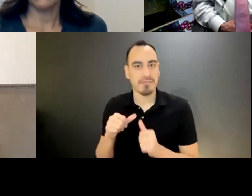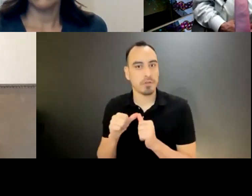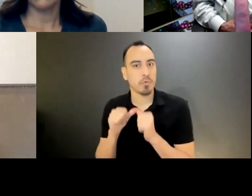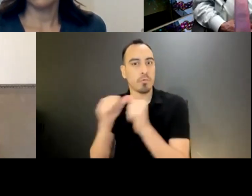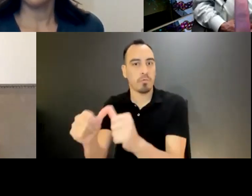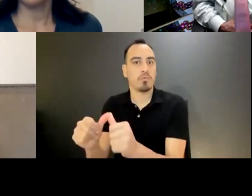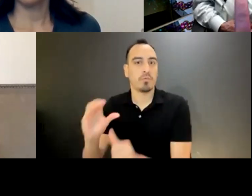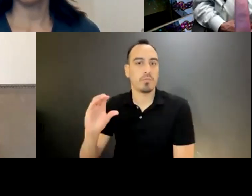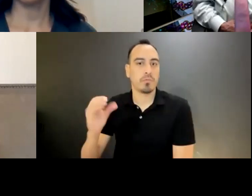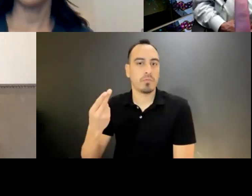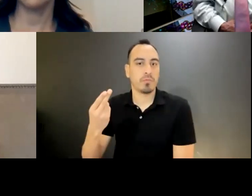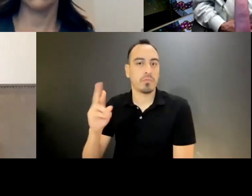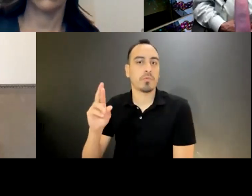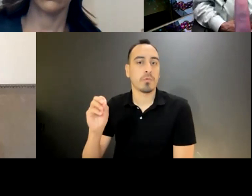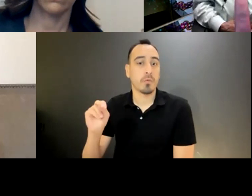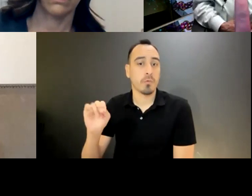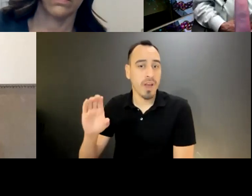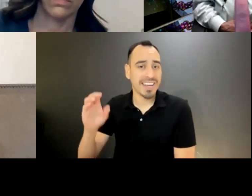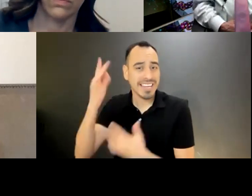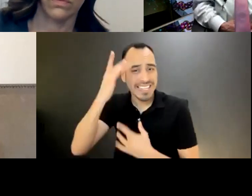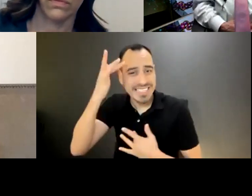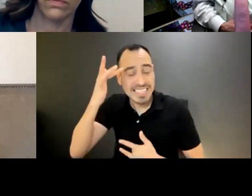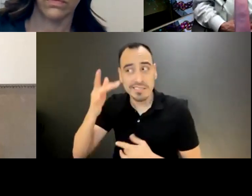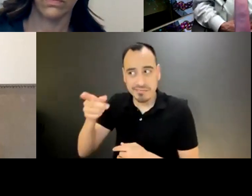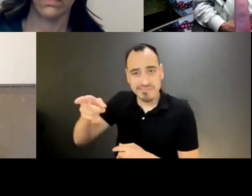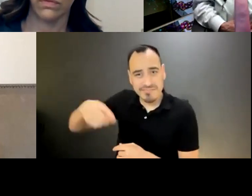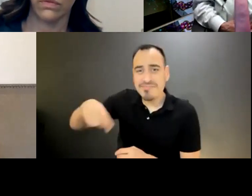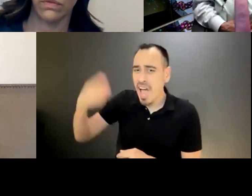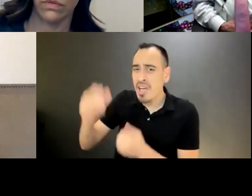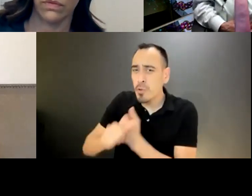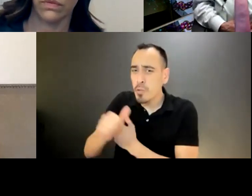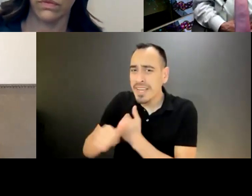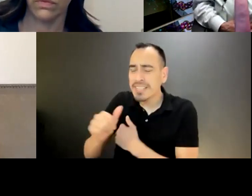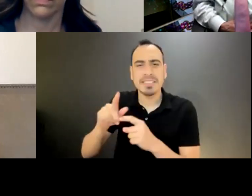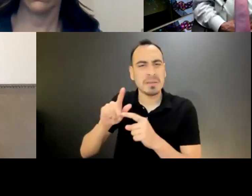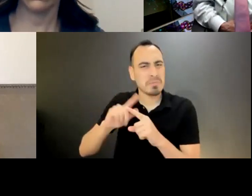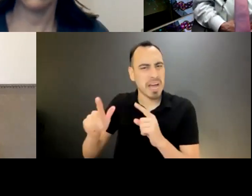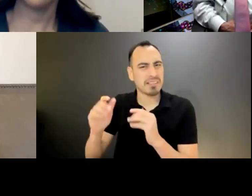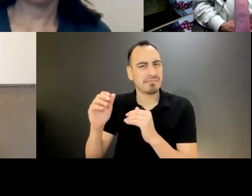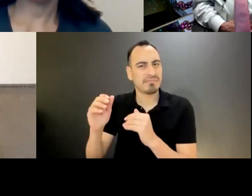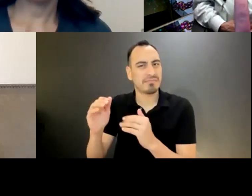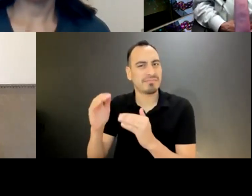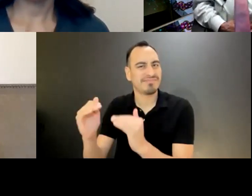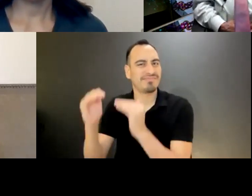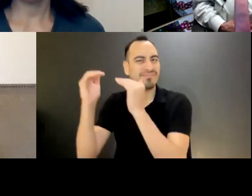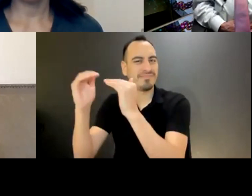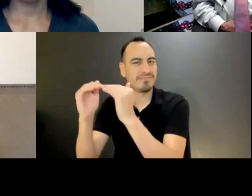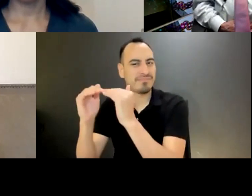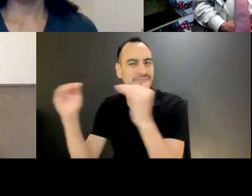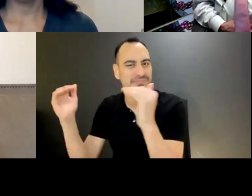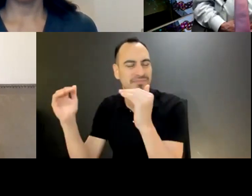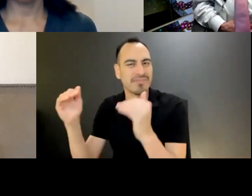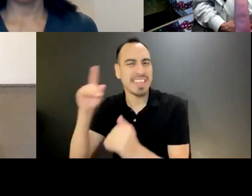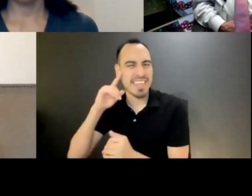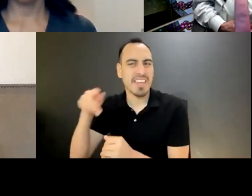and putting them at an increased risk, and that's why they were put, I think it is in